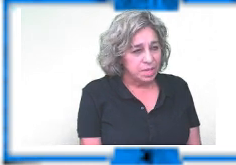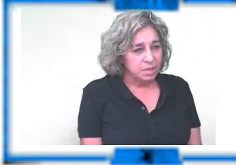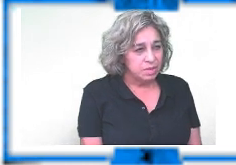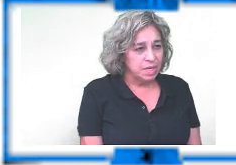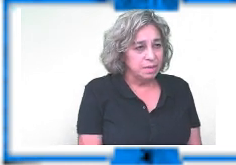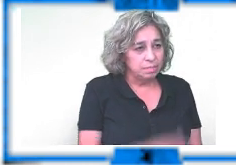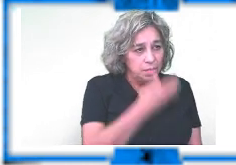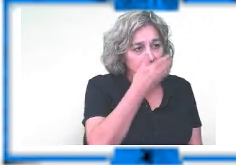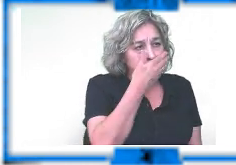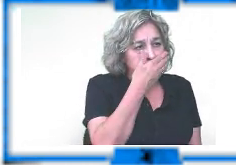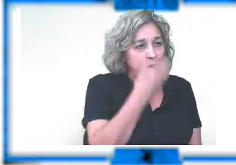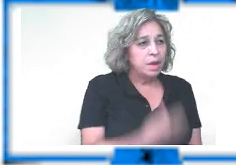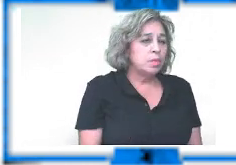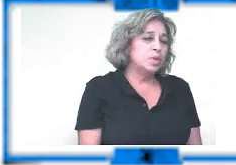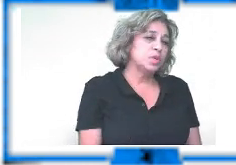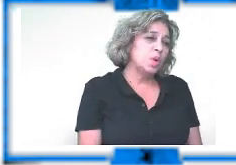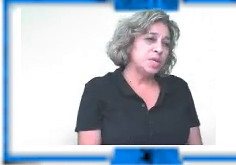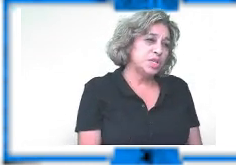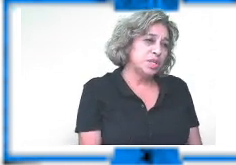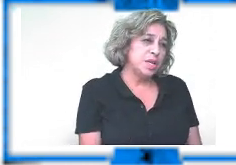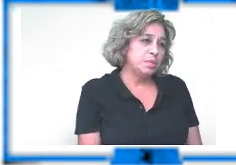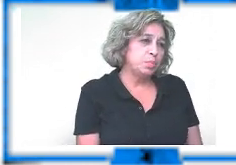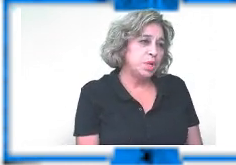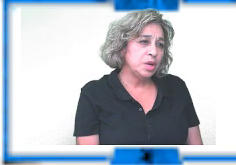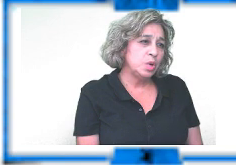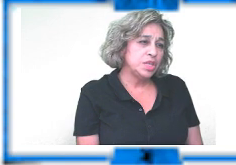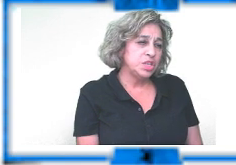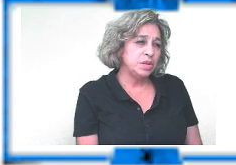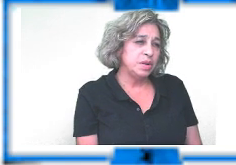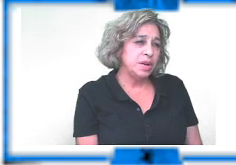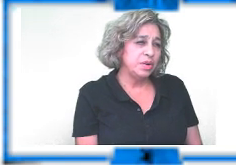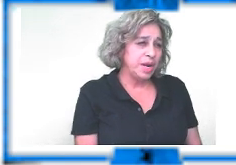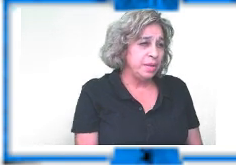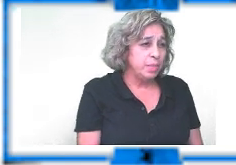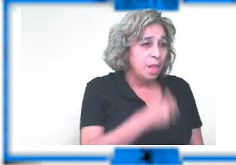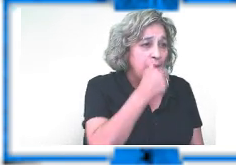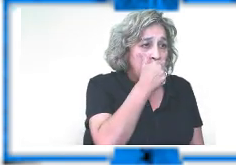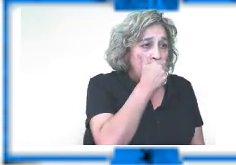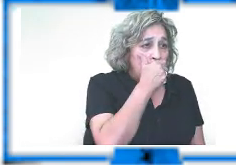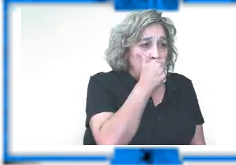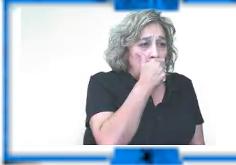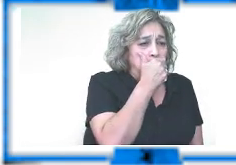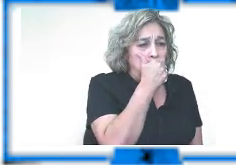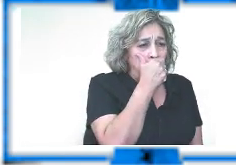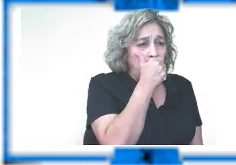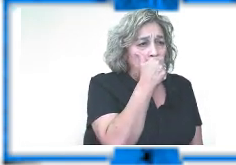Veronica Mendoza, was put in question, and her name